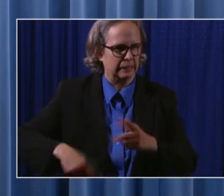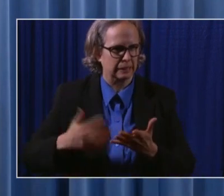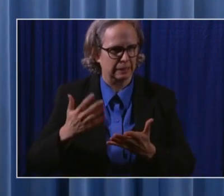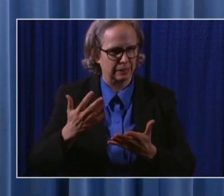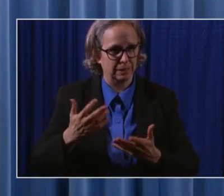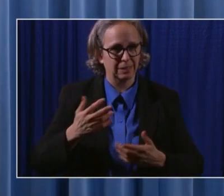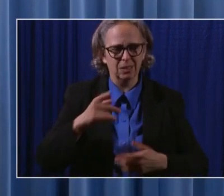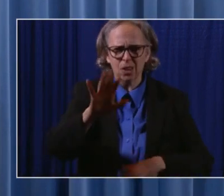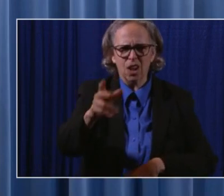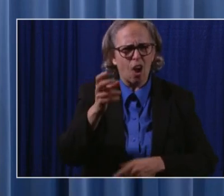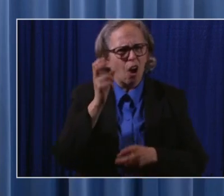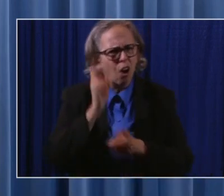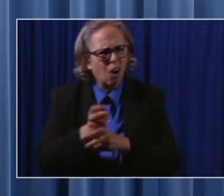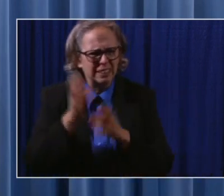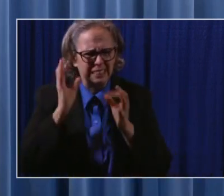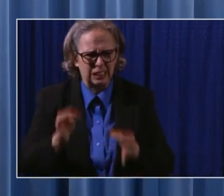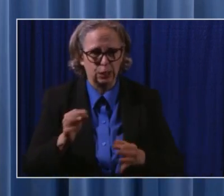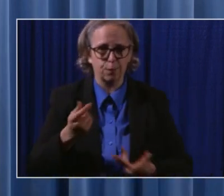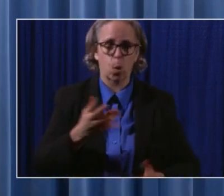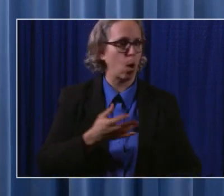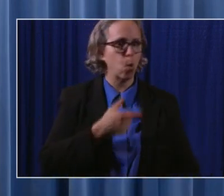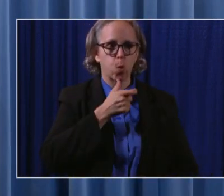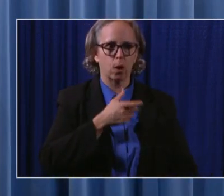calls for the governor and for the lieutenant governor.